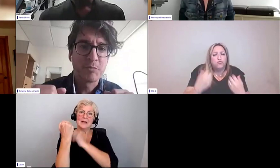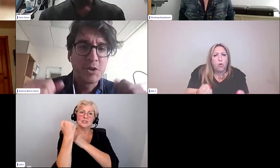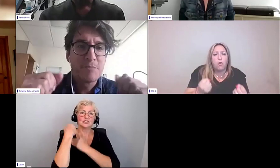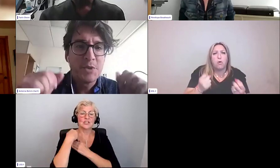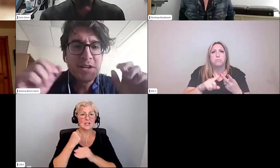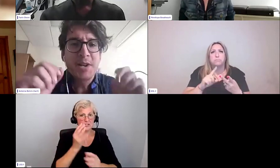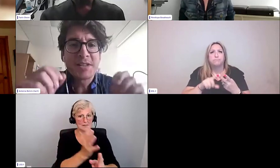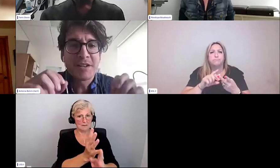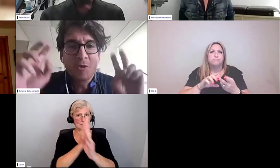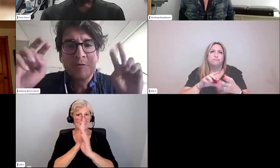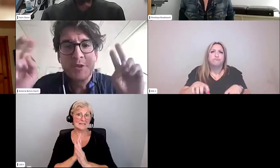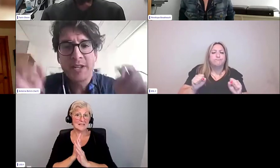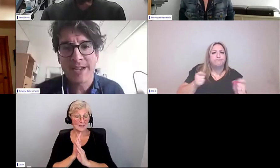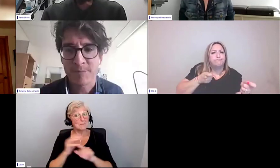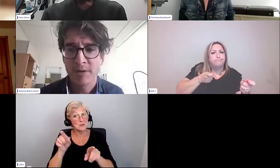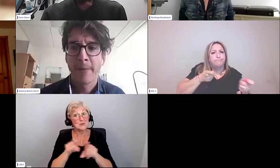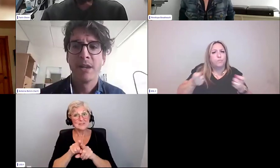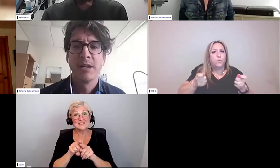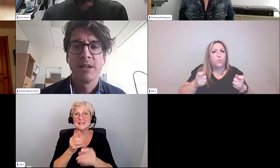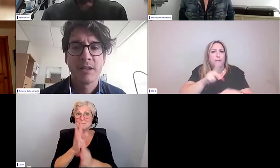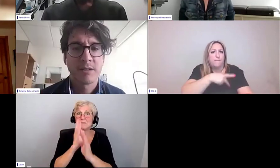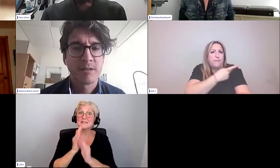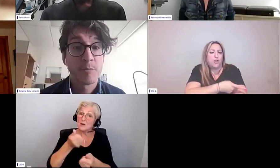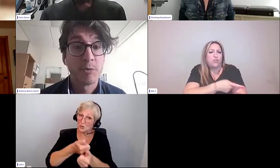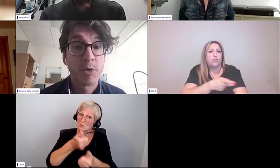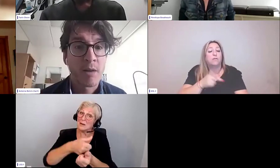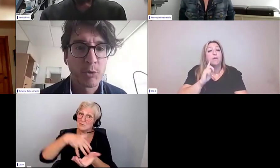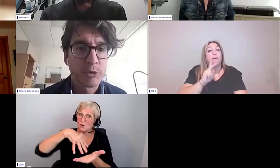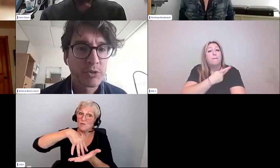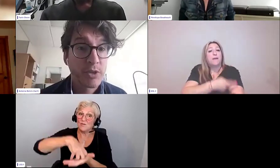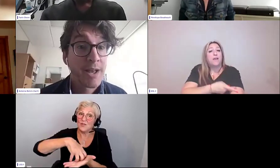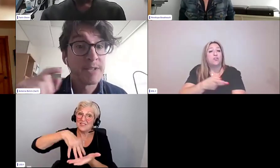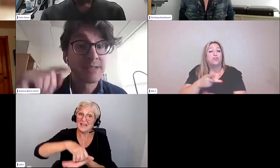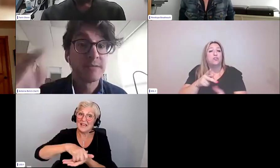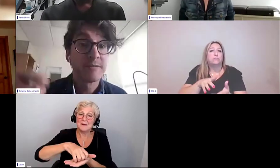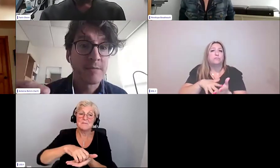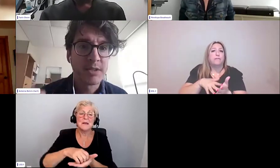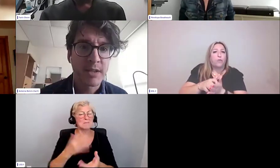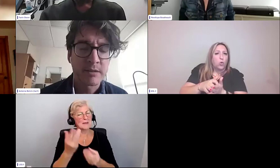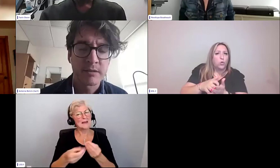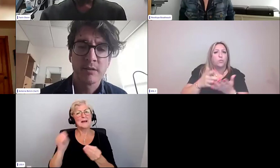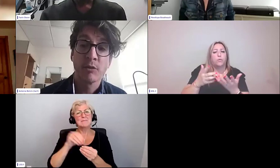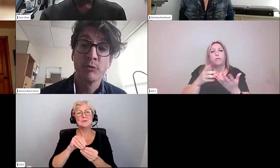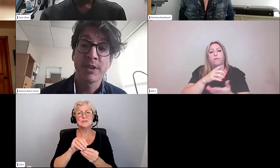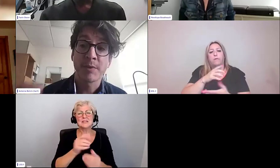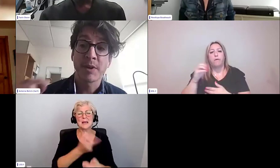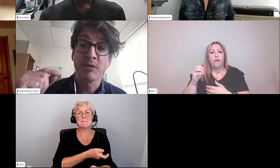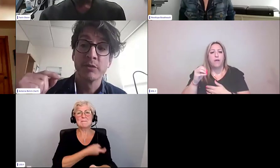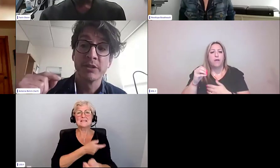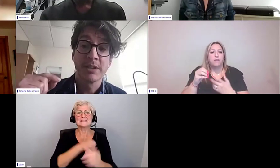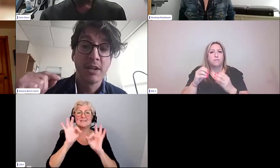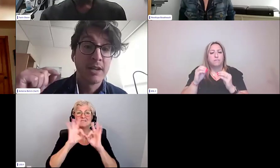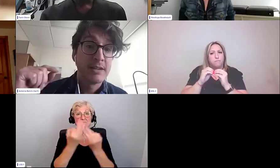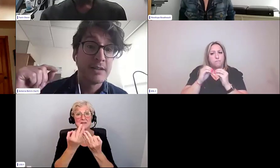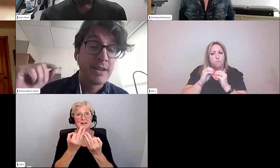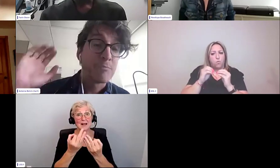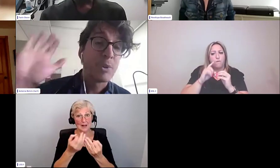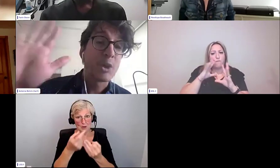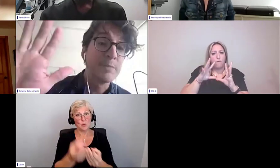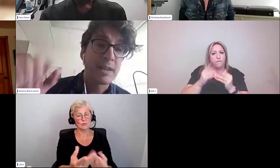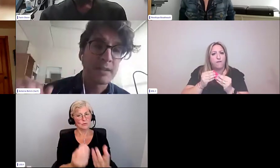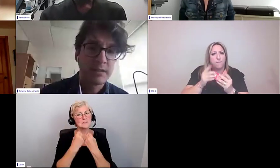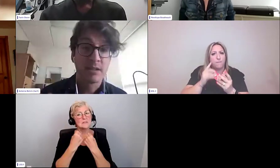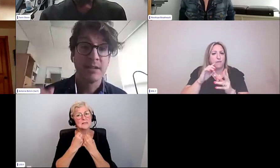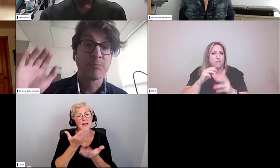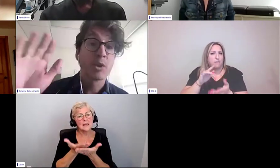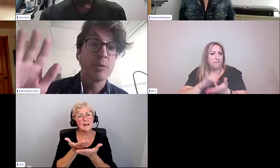in charge the patients, and that the patients are vulnerable. And further, in family